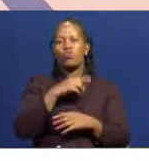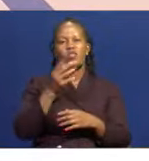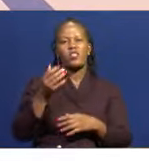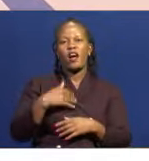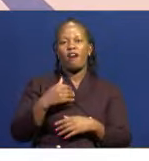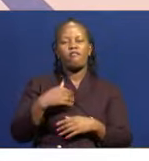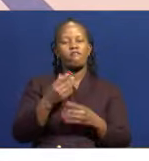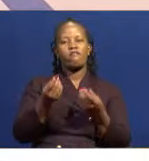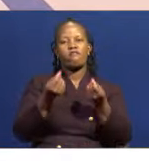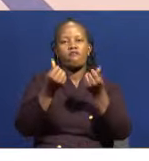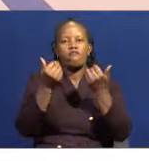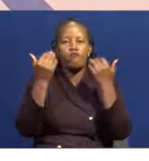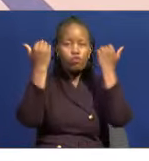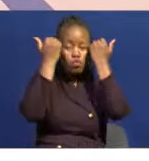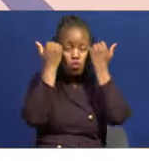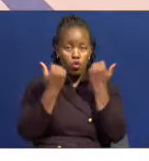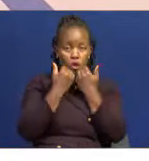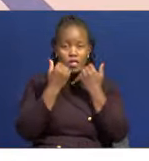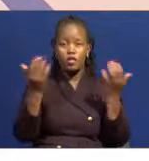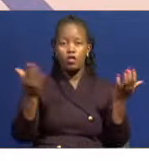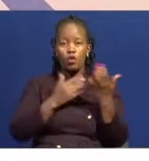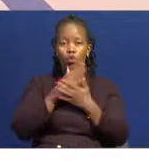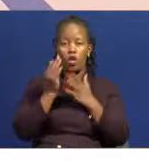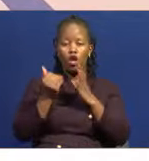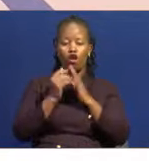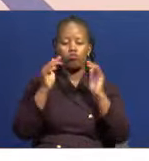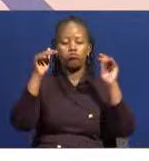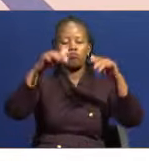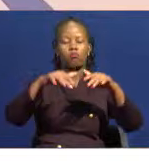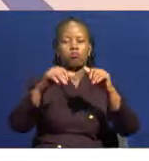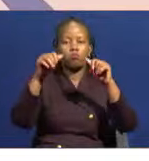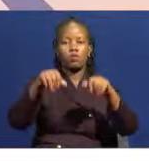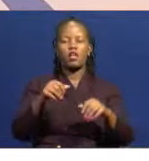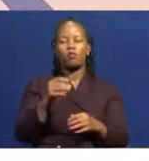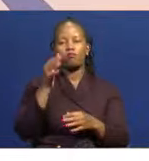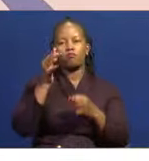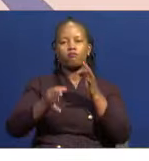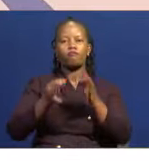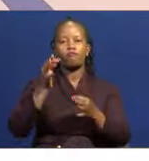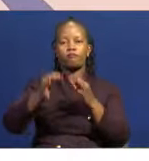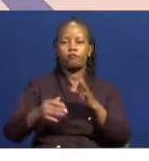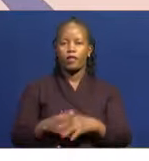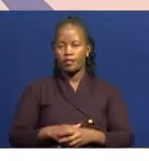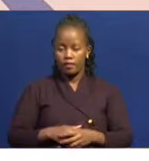of courts where we can discharge justice.